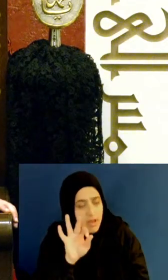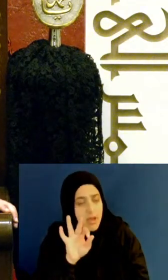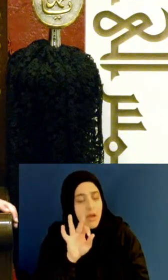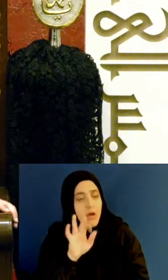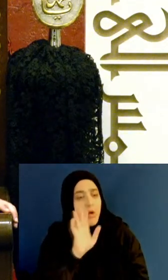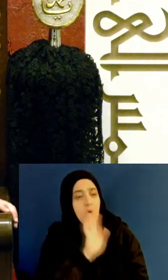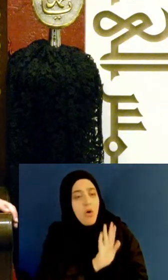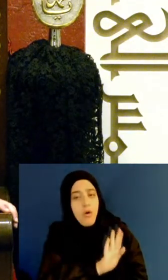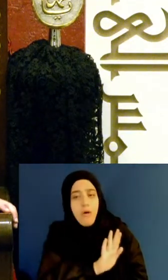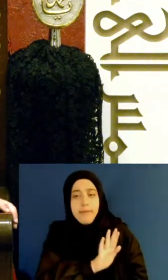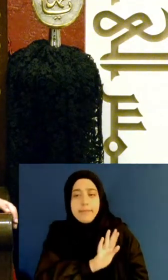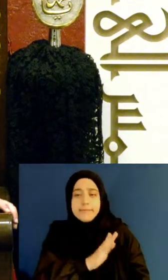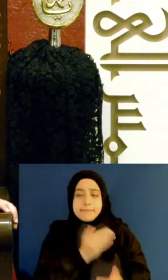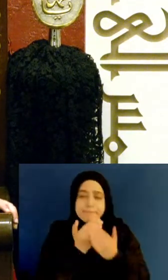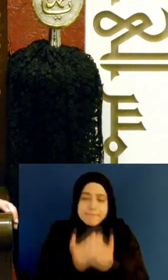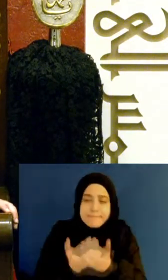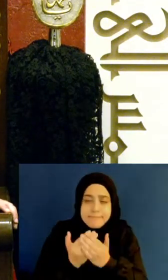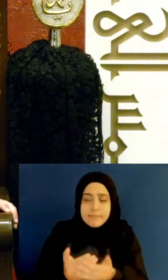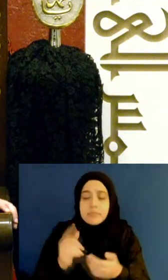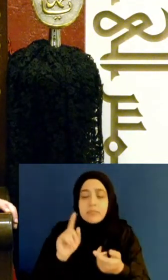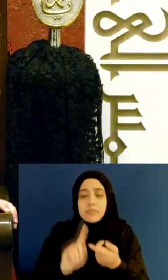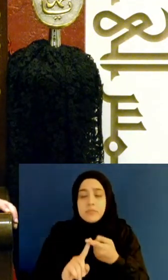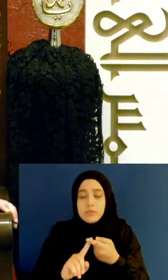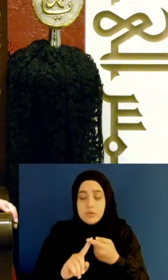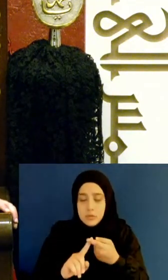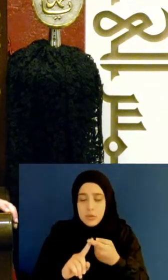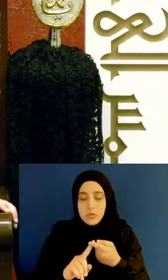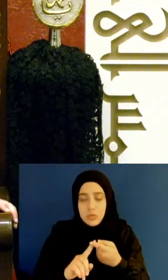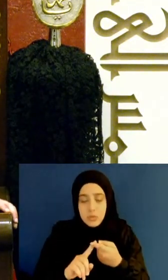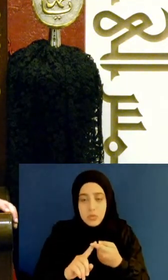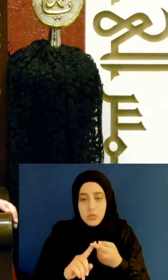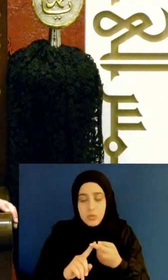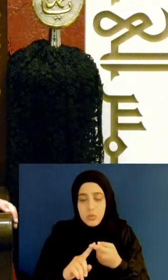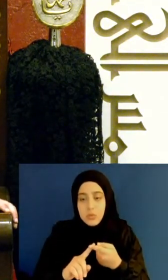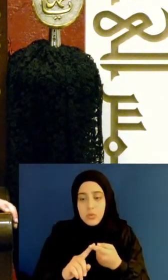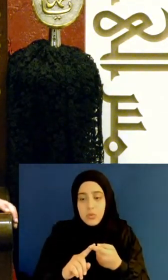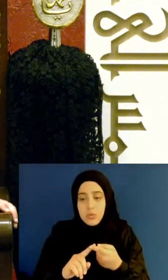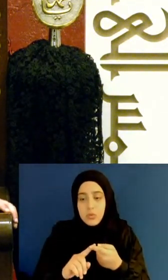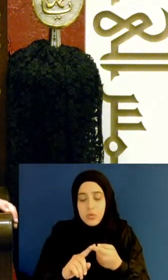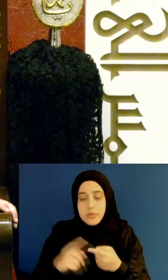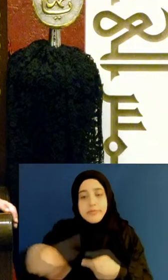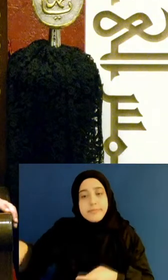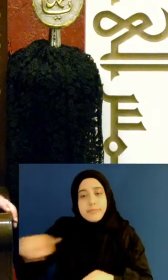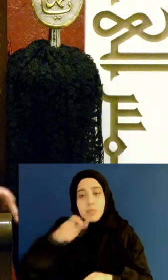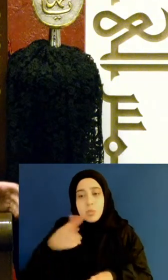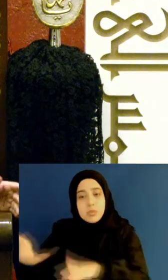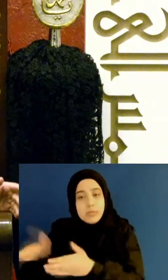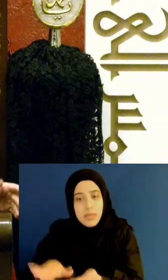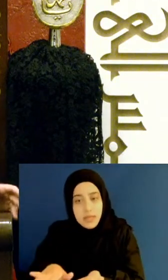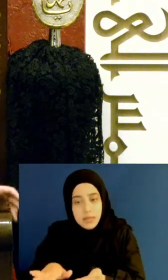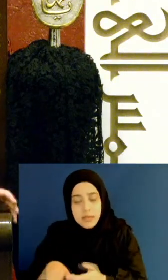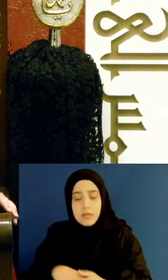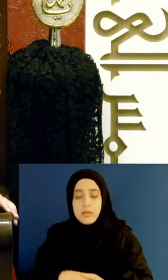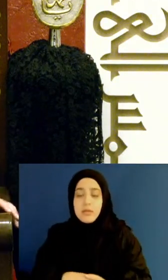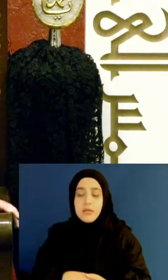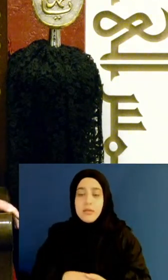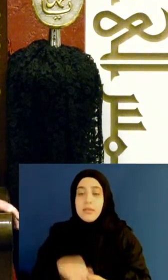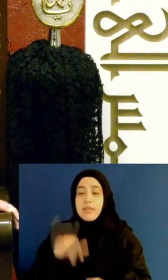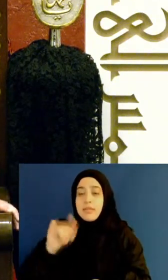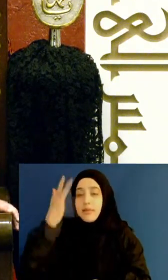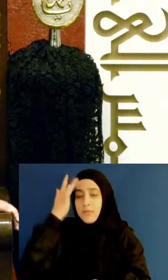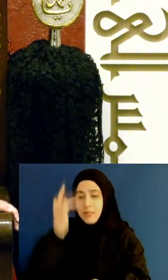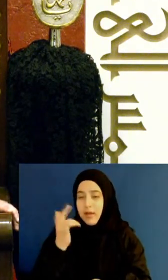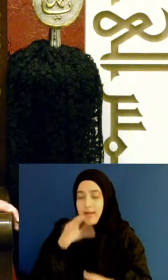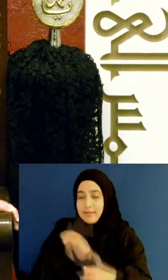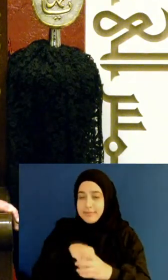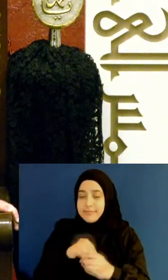when it comes to the ziyarah of Sayyid al-Shuhada, which is why in Ziyarat al-Waritha, which you perhaps have already recited or you will